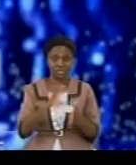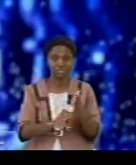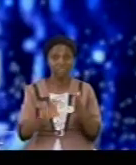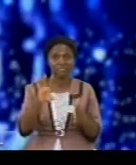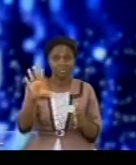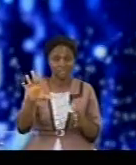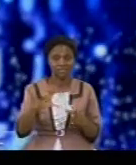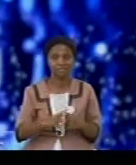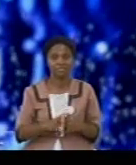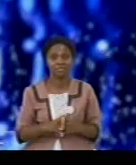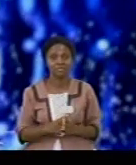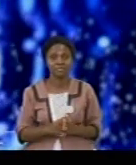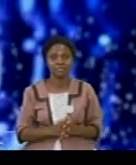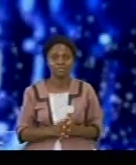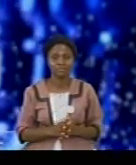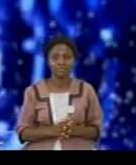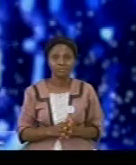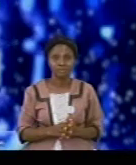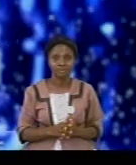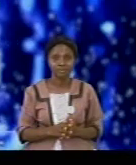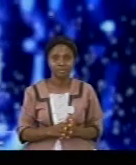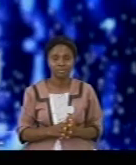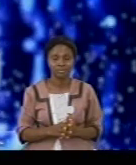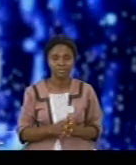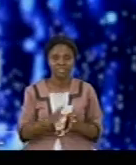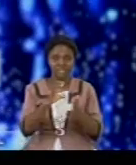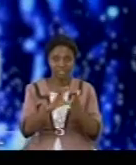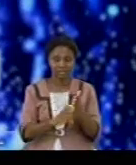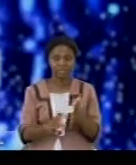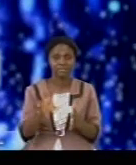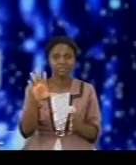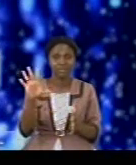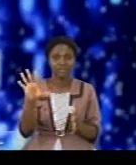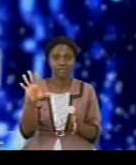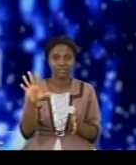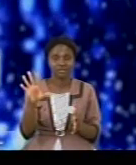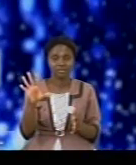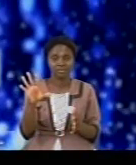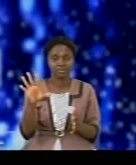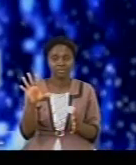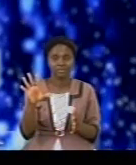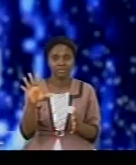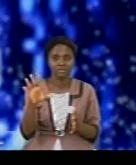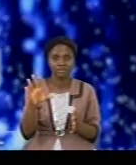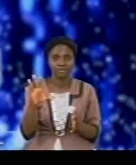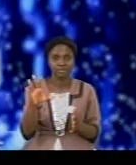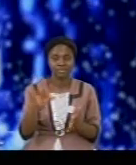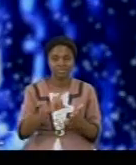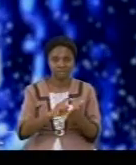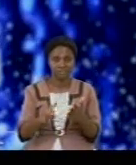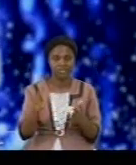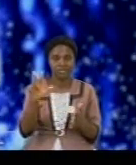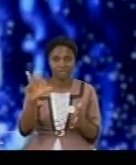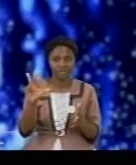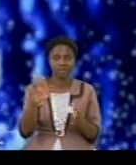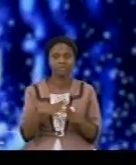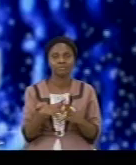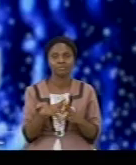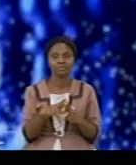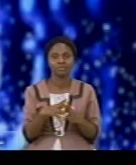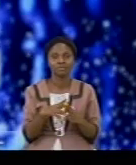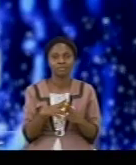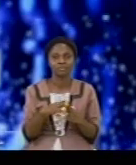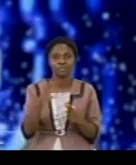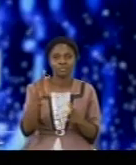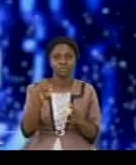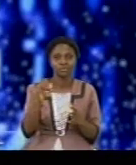citizens. In Matthew chapter 5, we'll read from verse 3. Matthew chapter